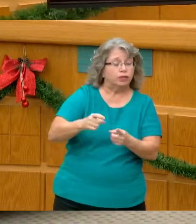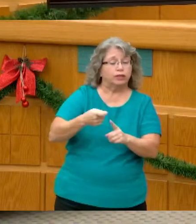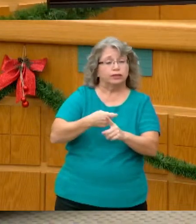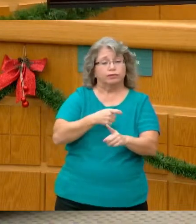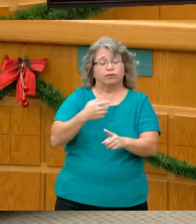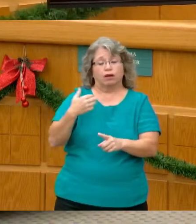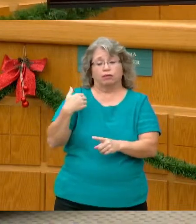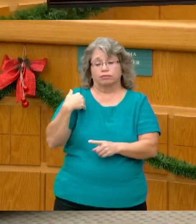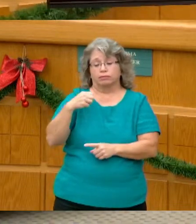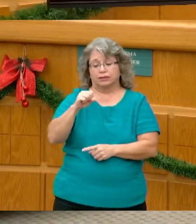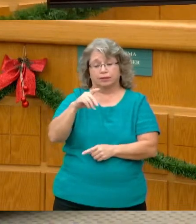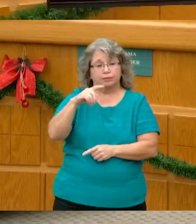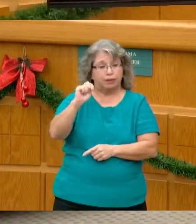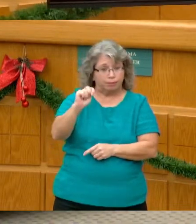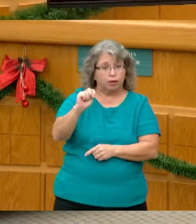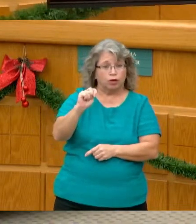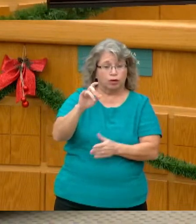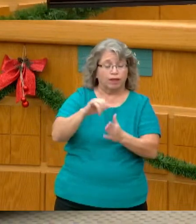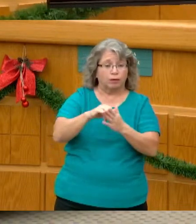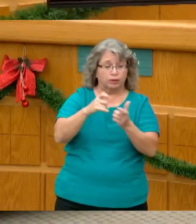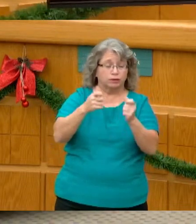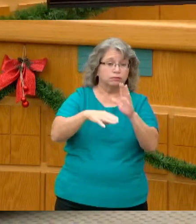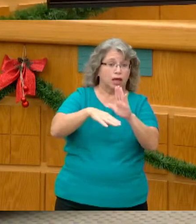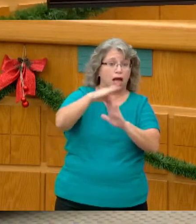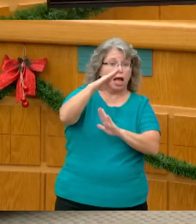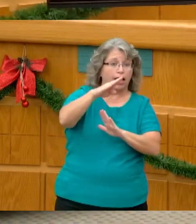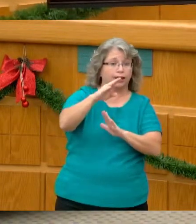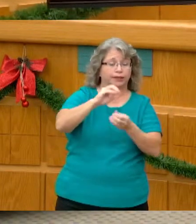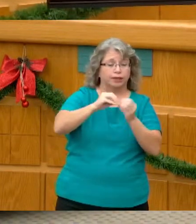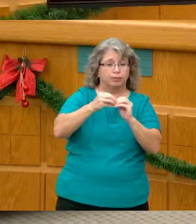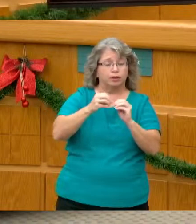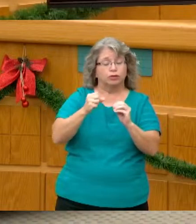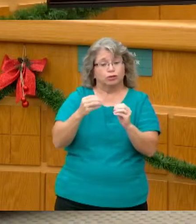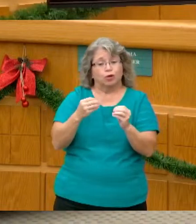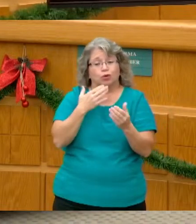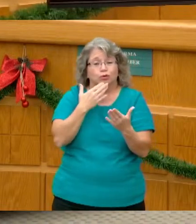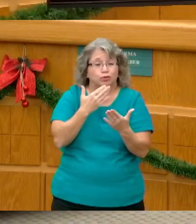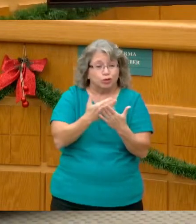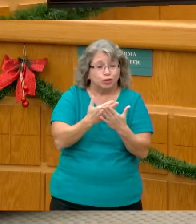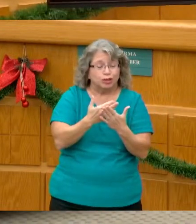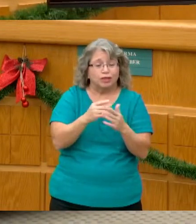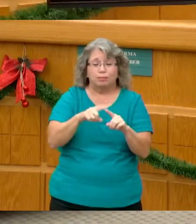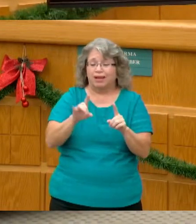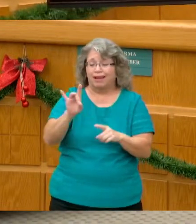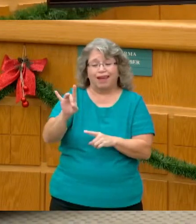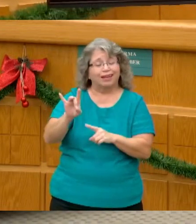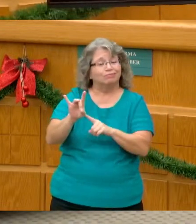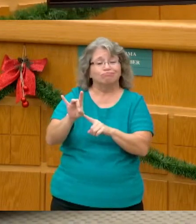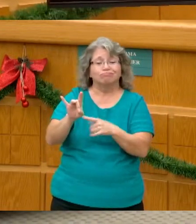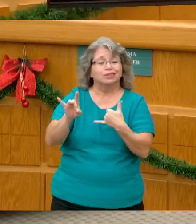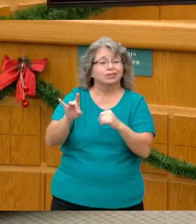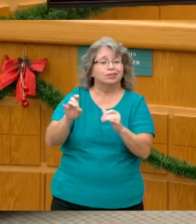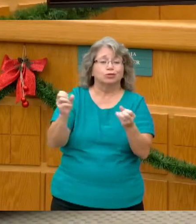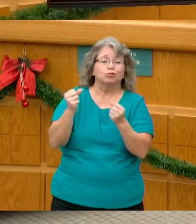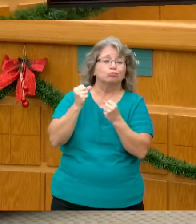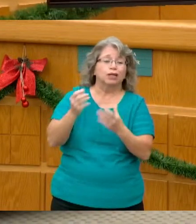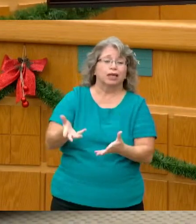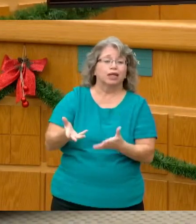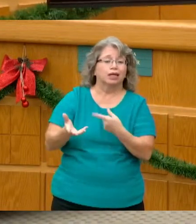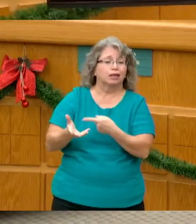of this year. So good. We like to see that. Still, 8 is 8 too many. As